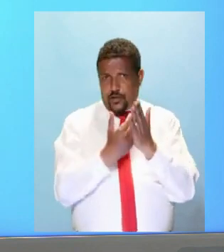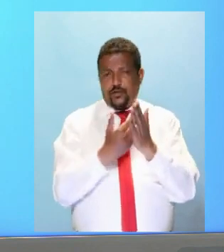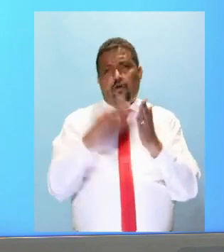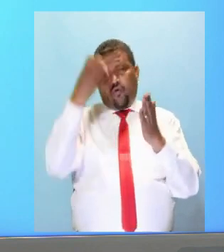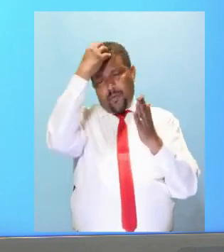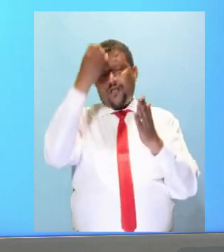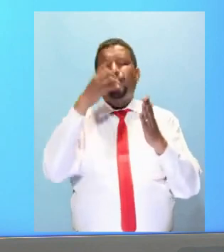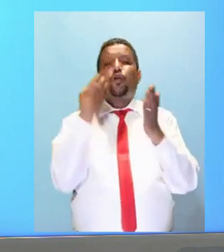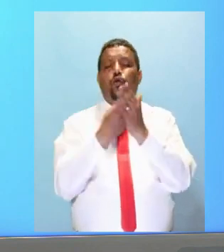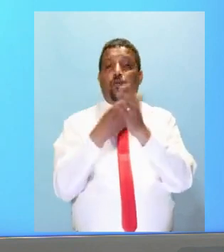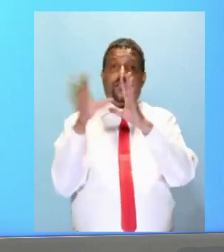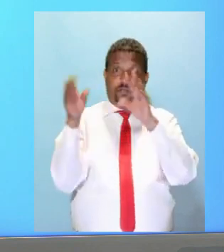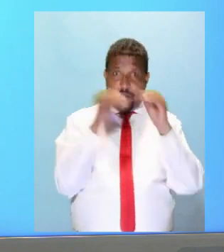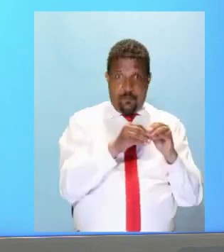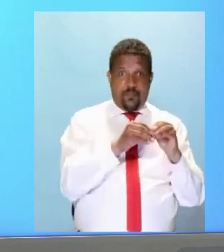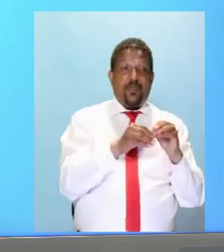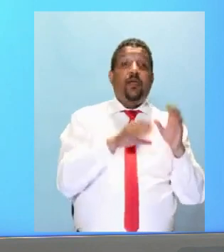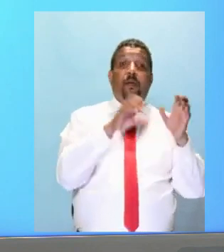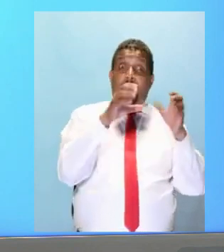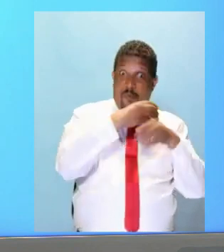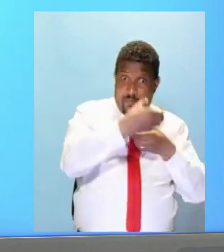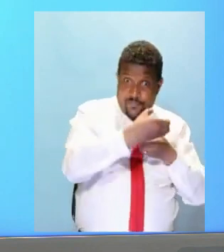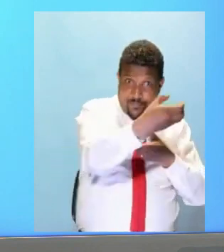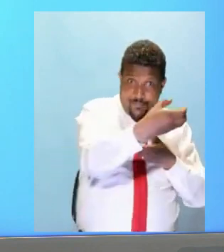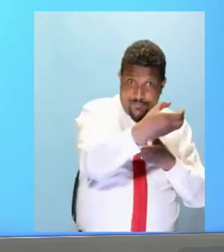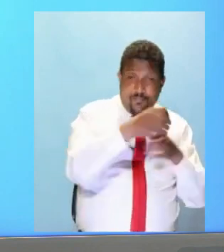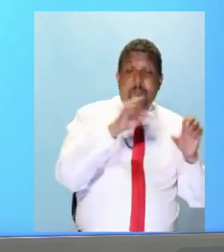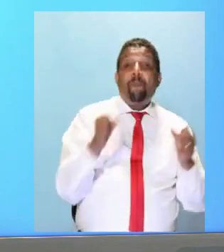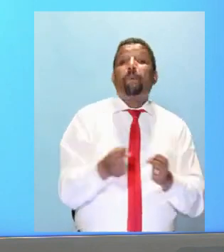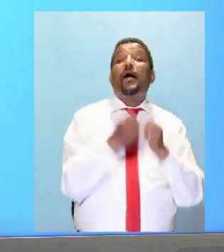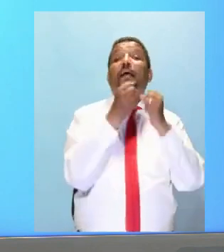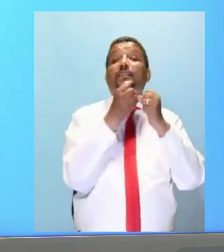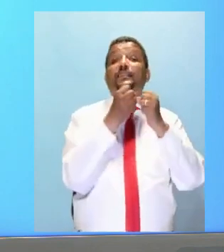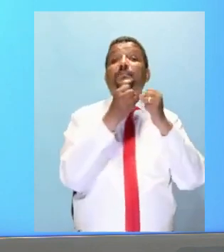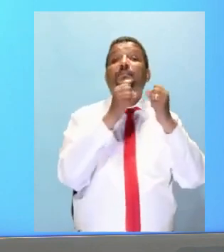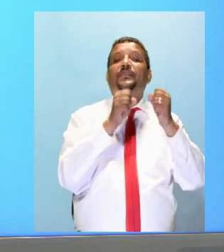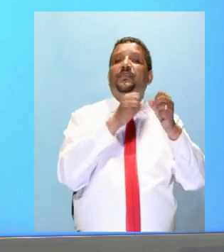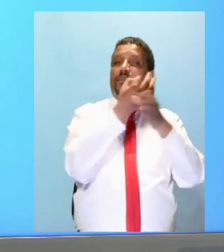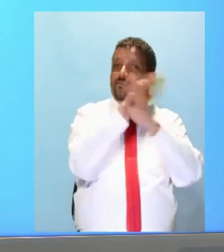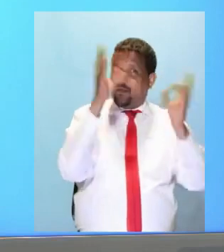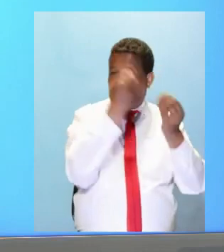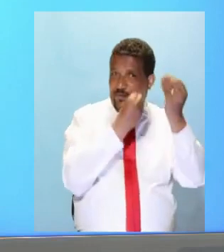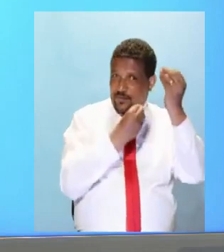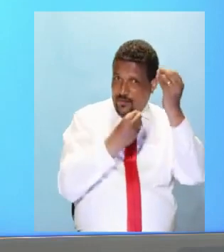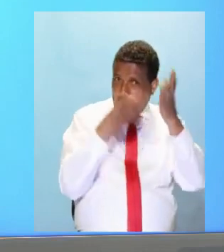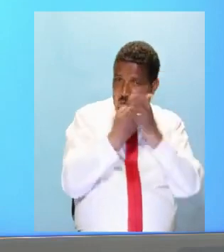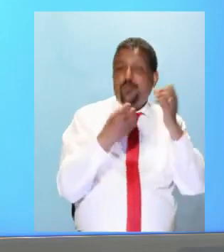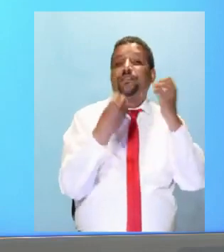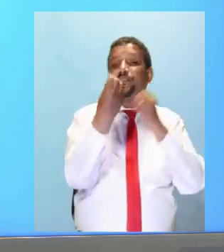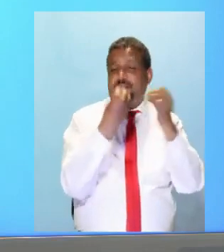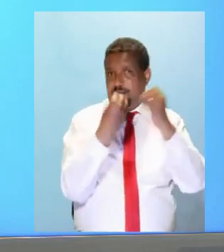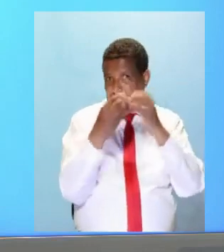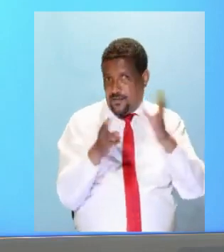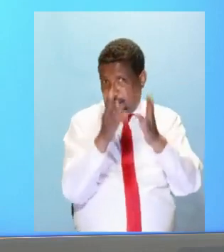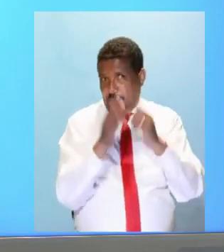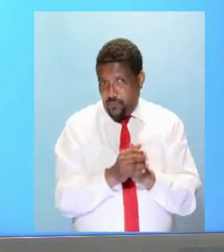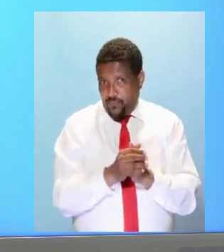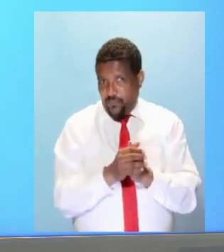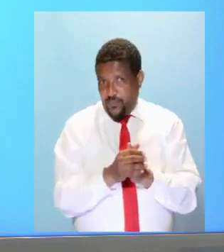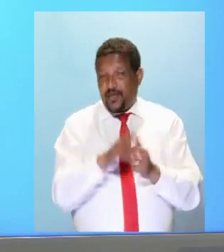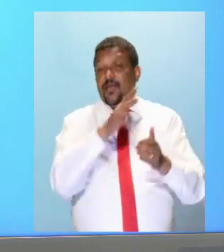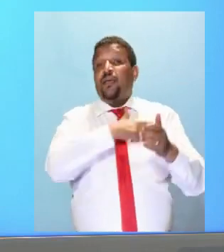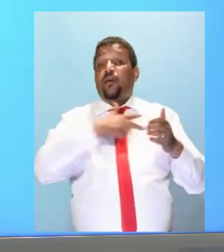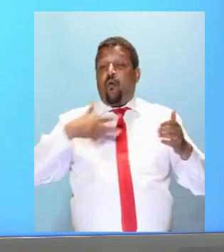mechanism is from the capitalist economic system, and the economic equality is from the command economic system.